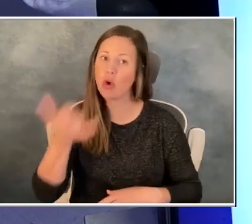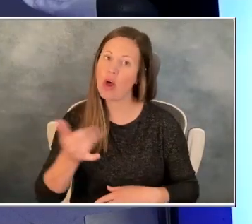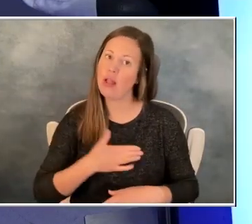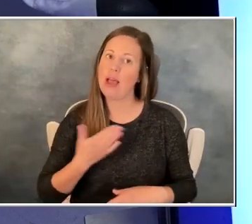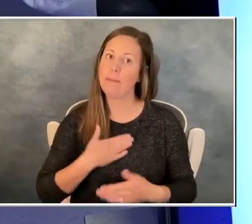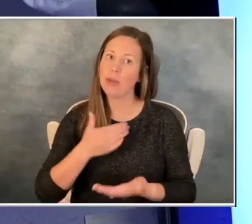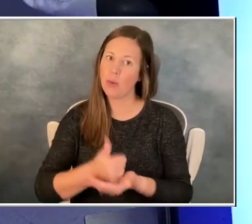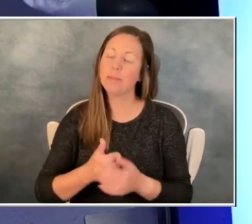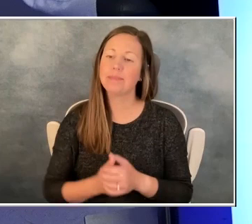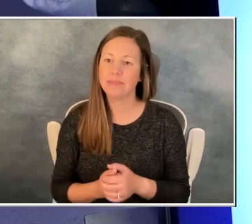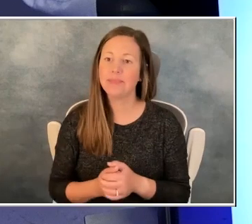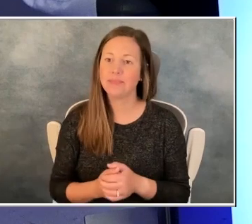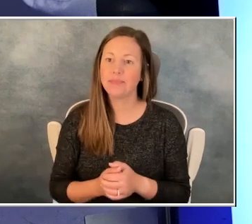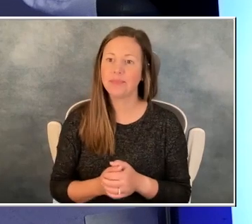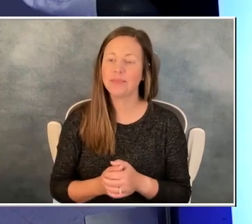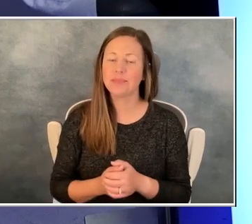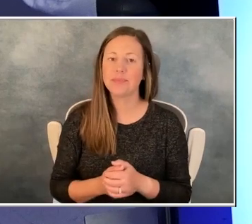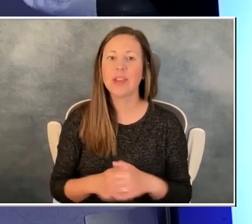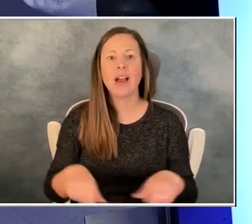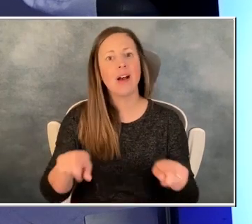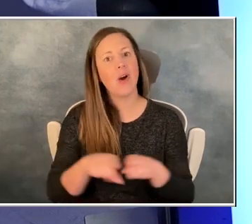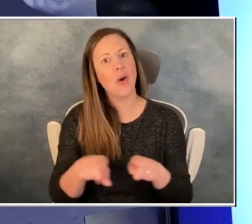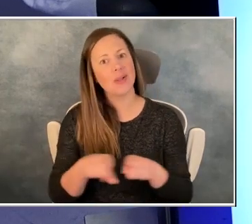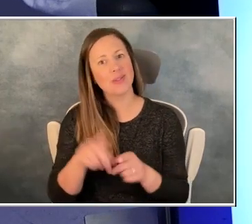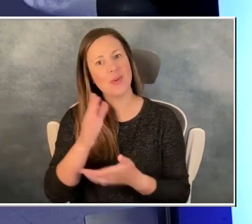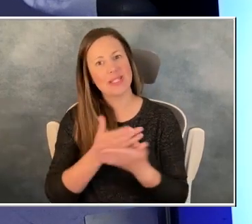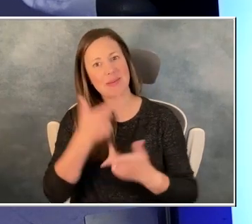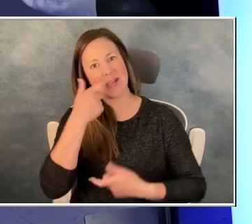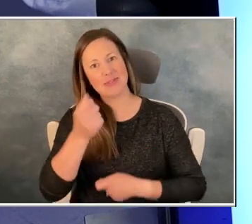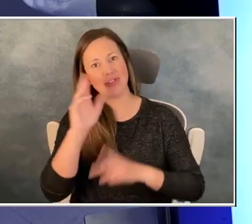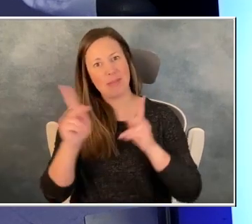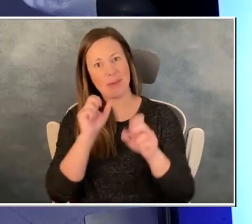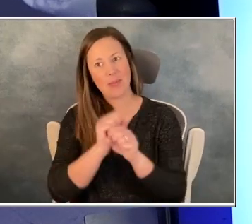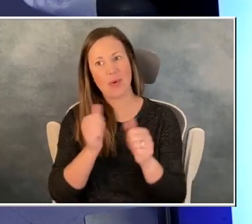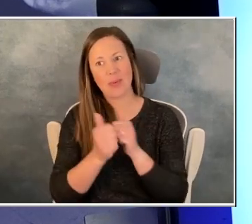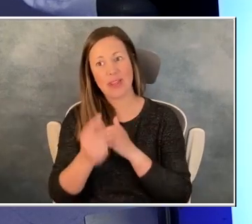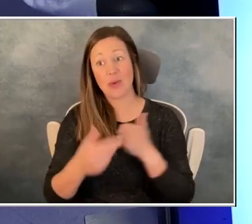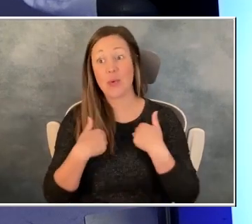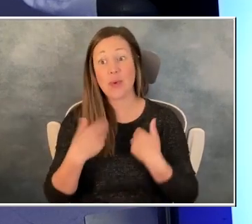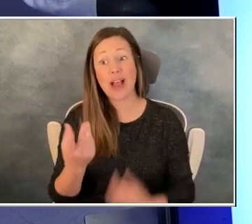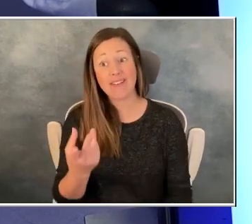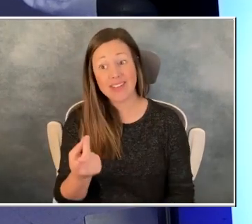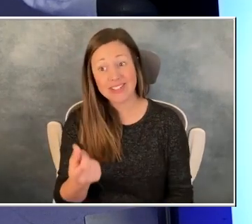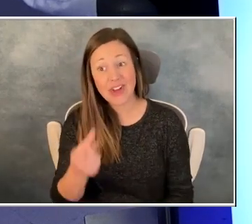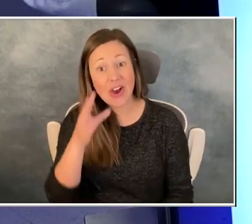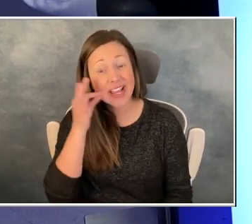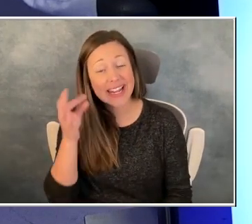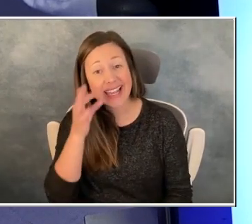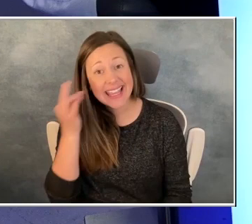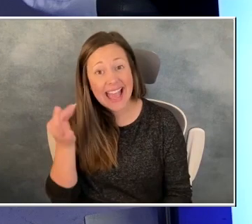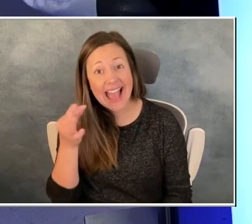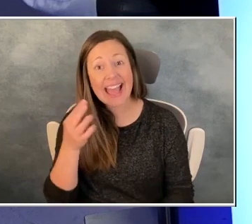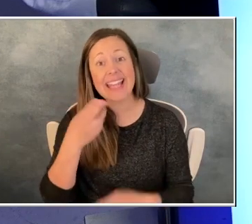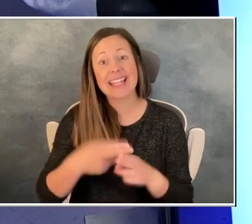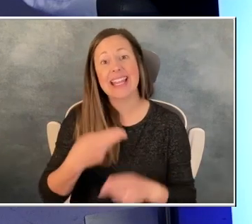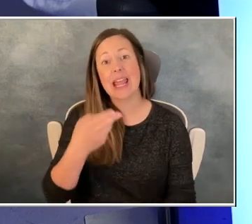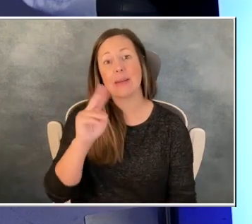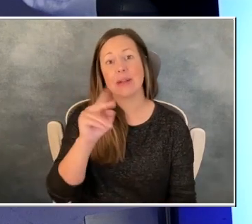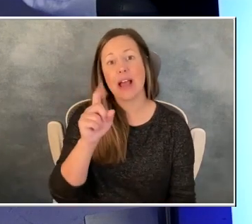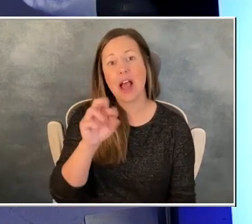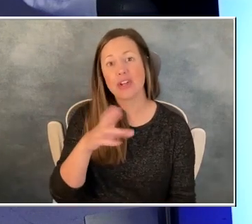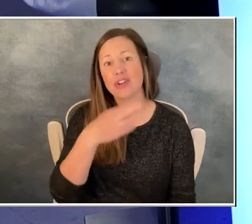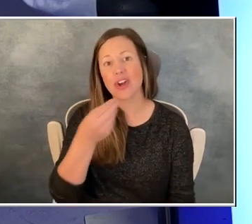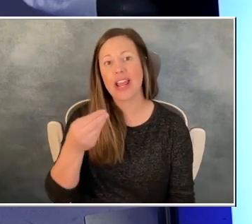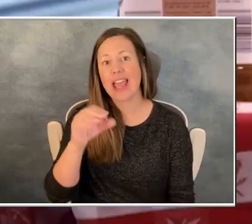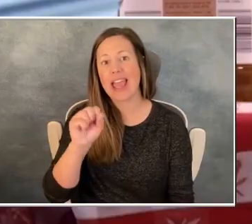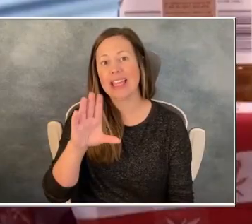give a shout out to some interesting colleagues you have in the Poison Control Center with you. You have a dog and a cat named Hunter and Scout. Let's take a look at Hunter